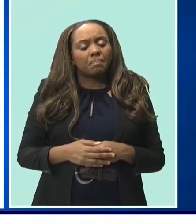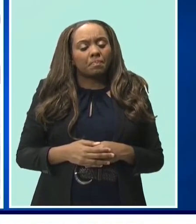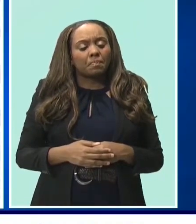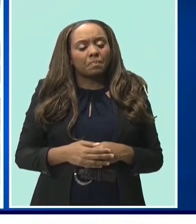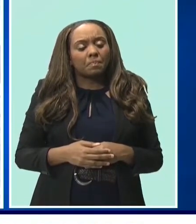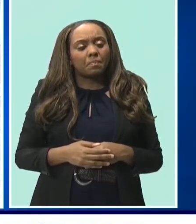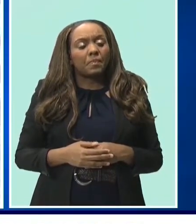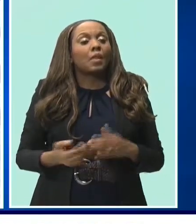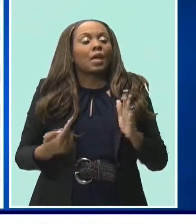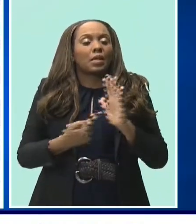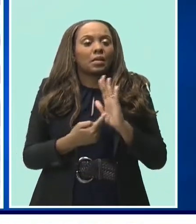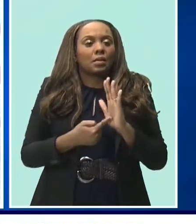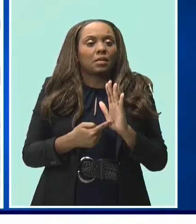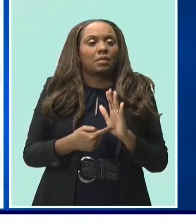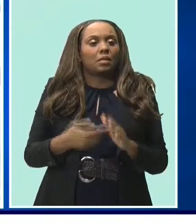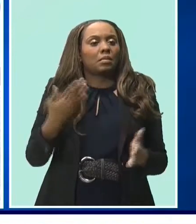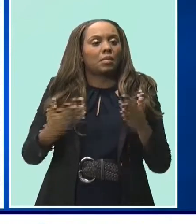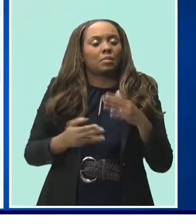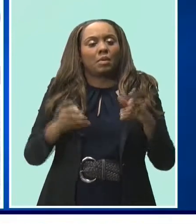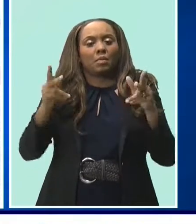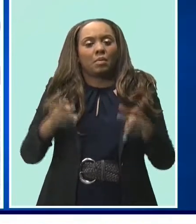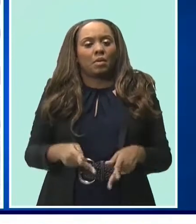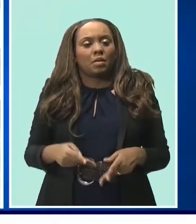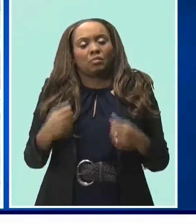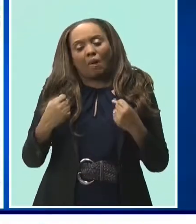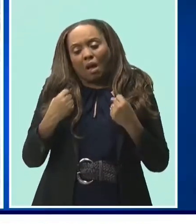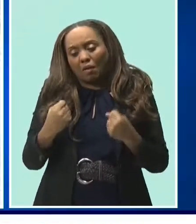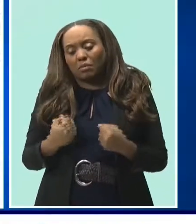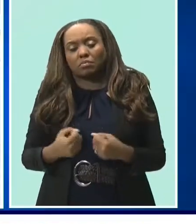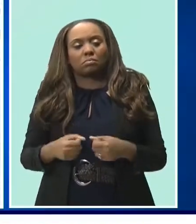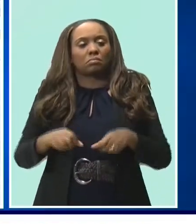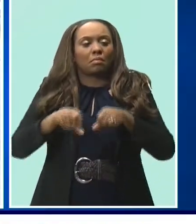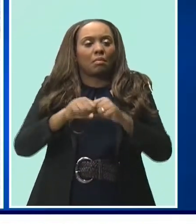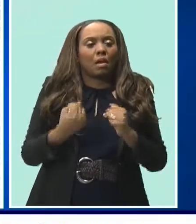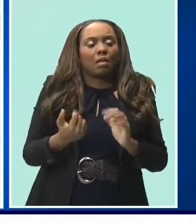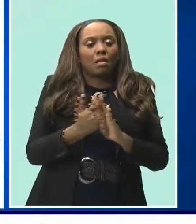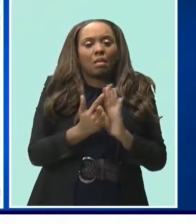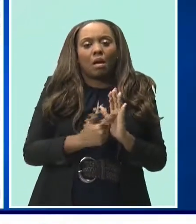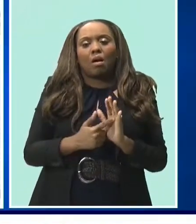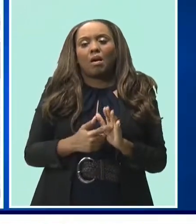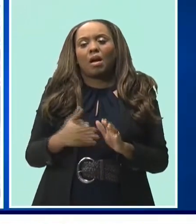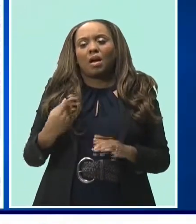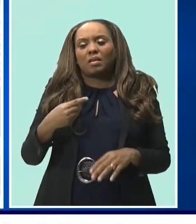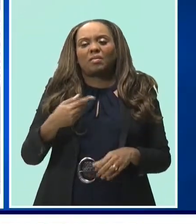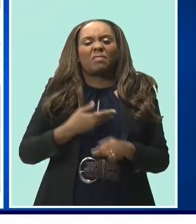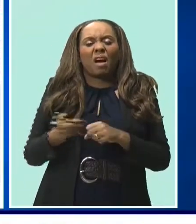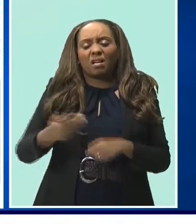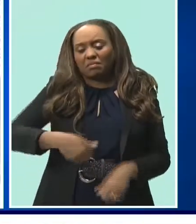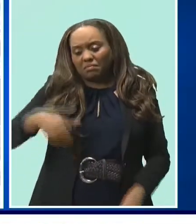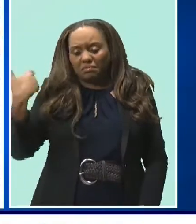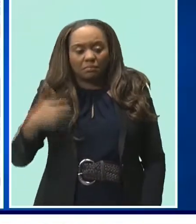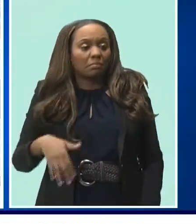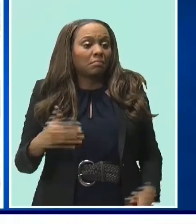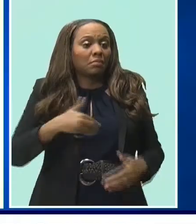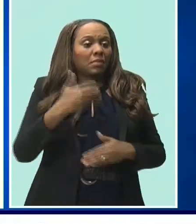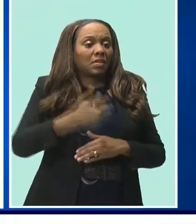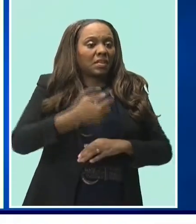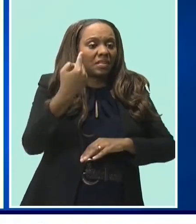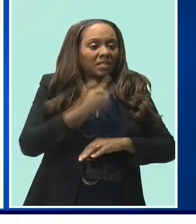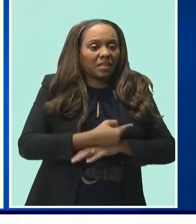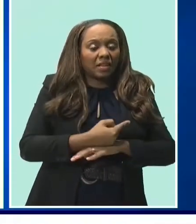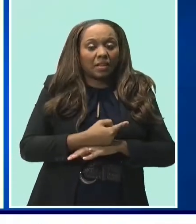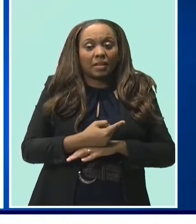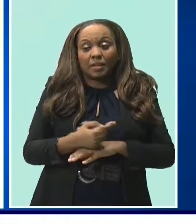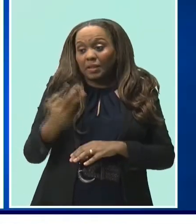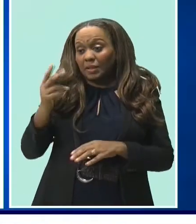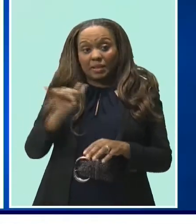to breach the law and regulations, you get rid of him, and the next day you'll see him driving somebody